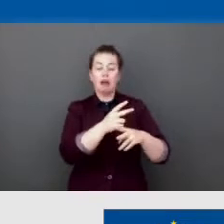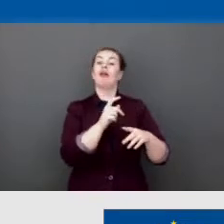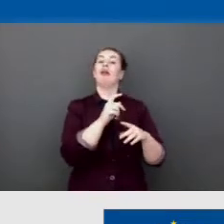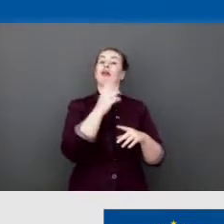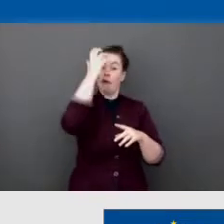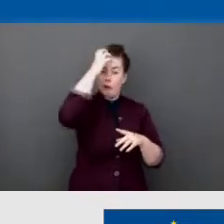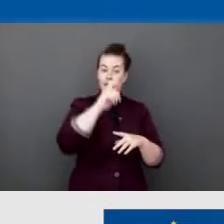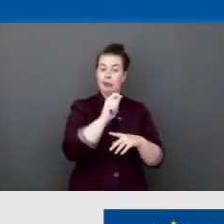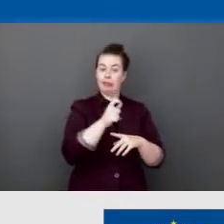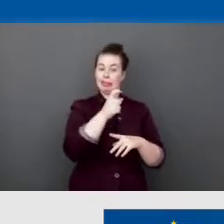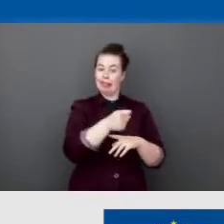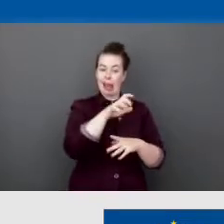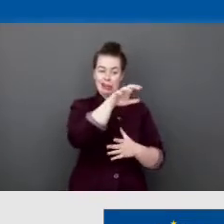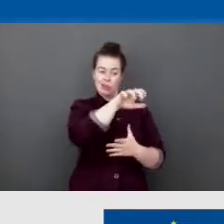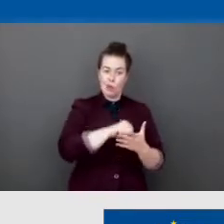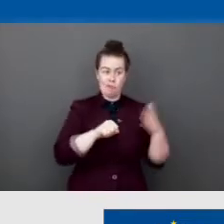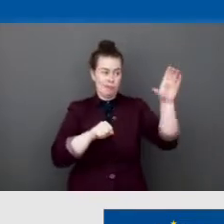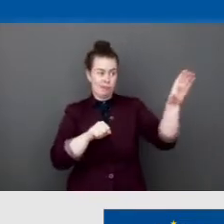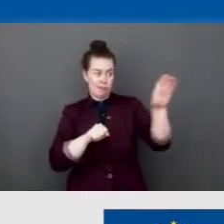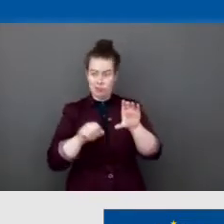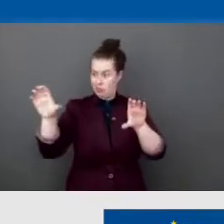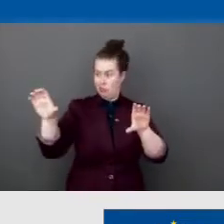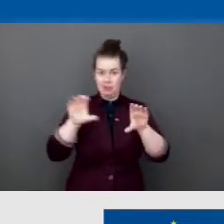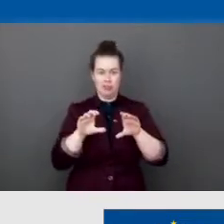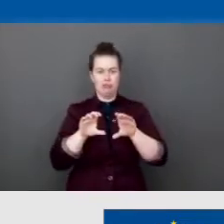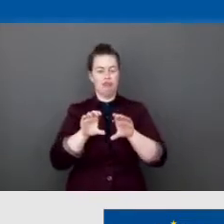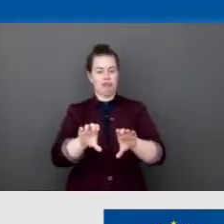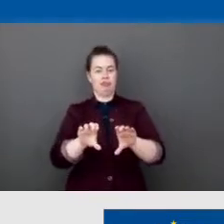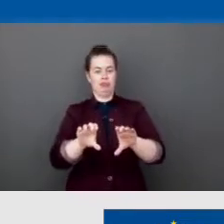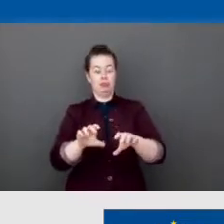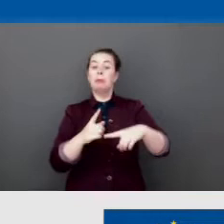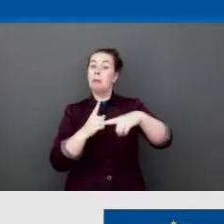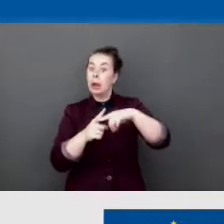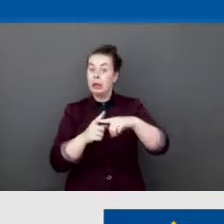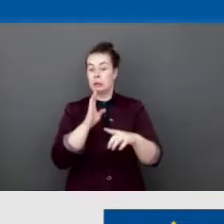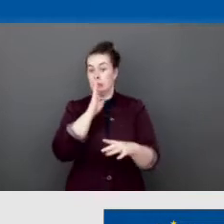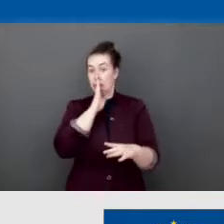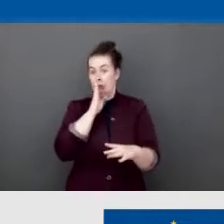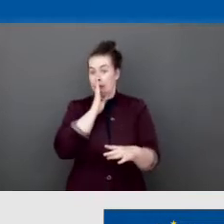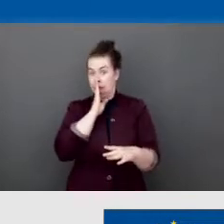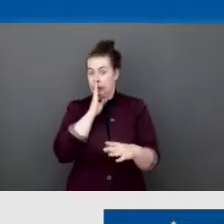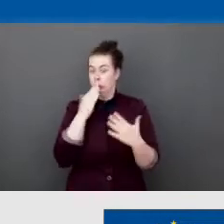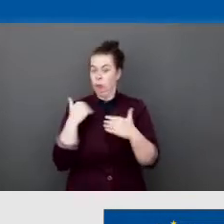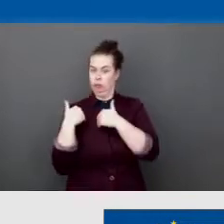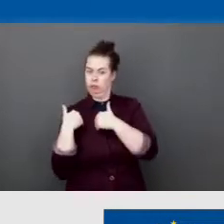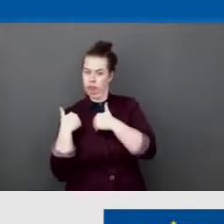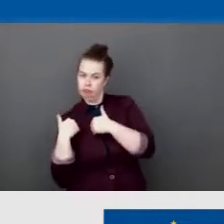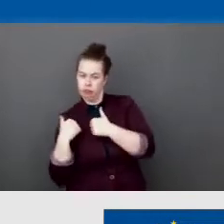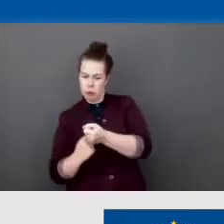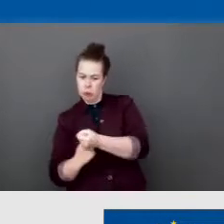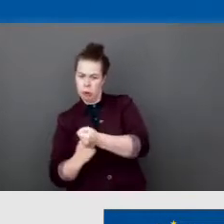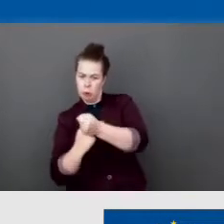of hospital care, from taxation. There is also an increased involvement of the private sector in both the provision